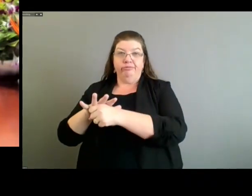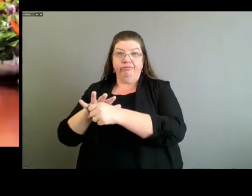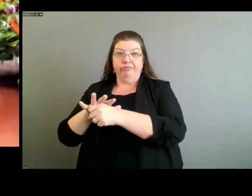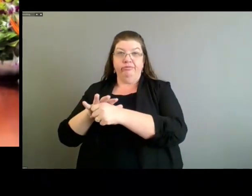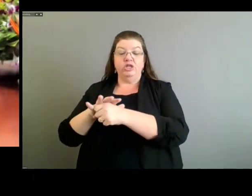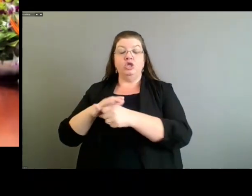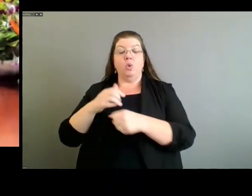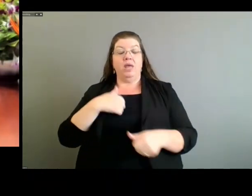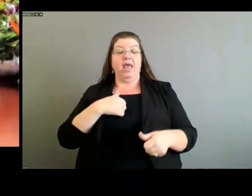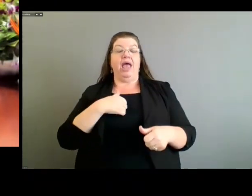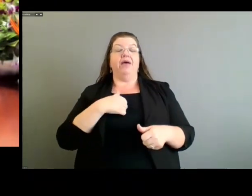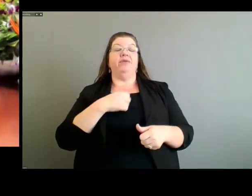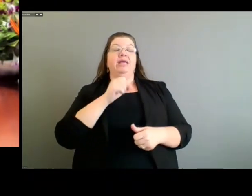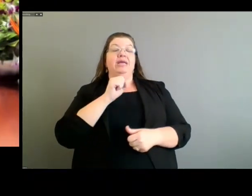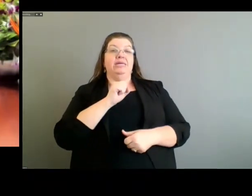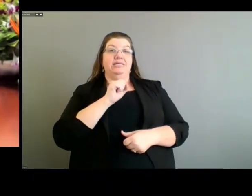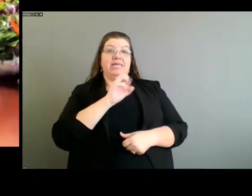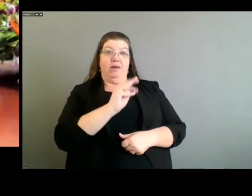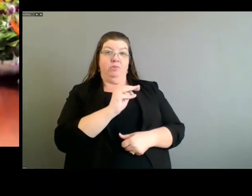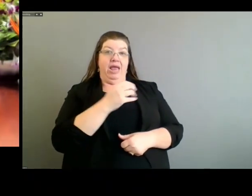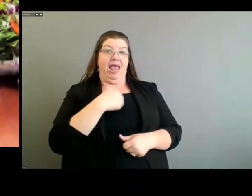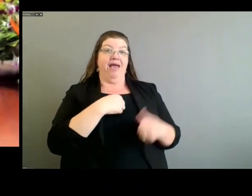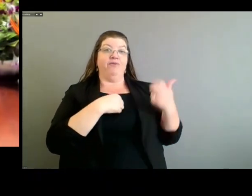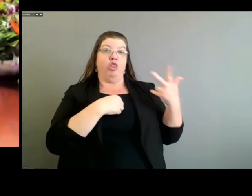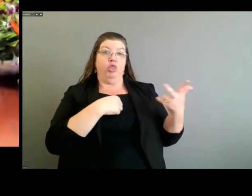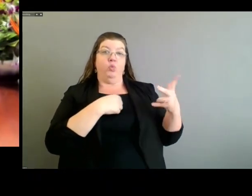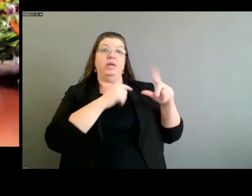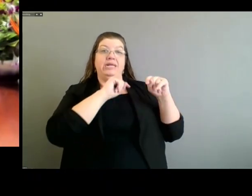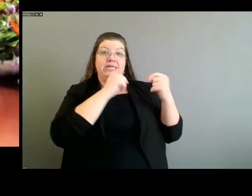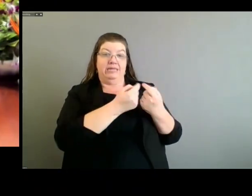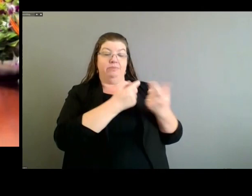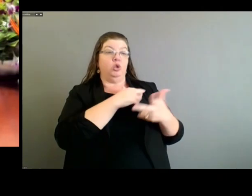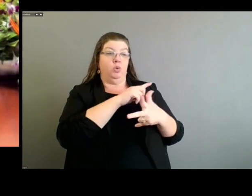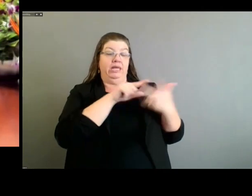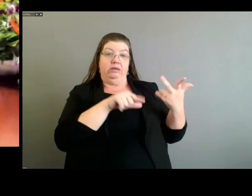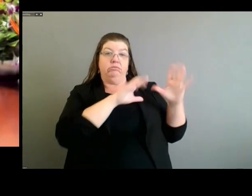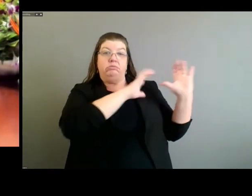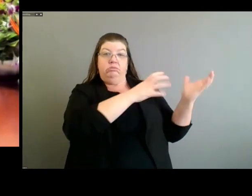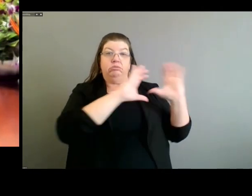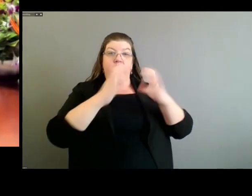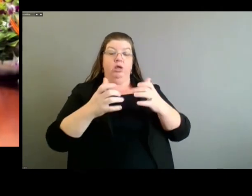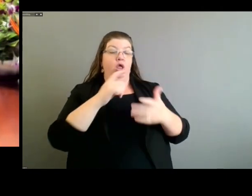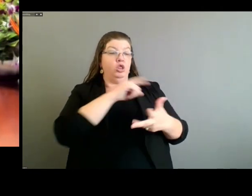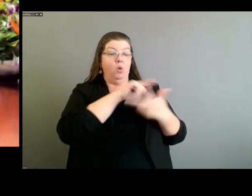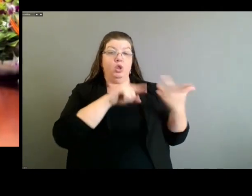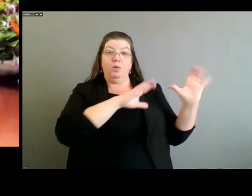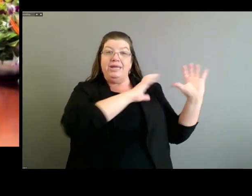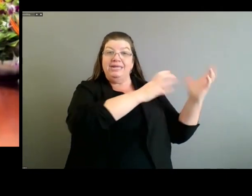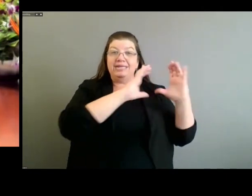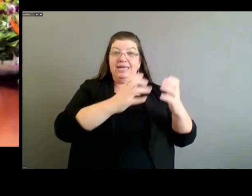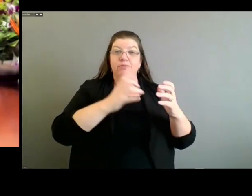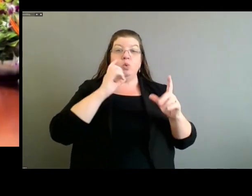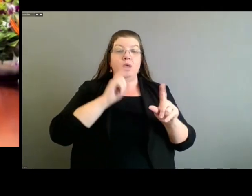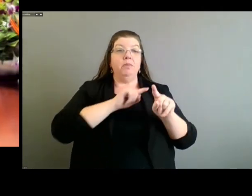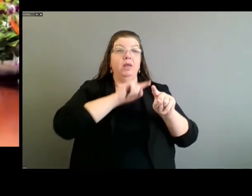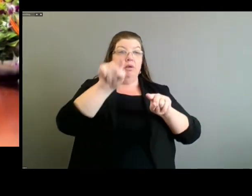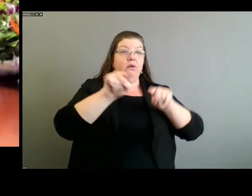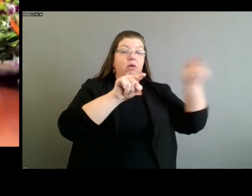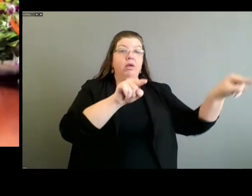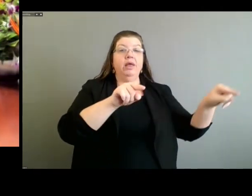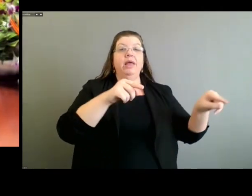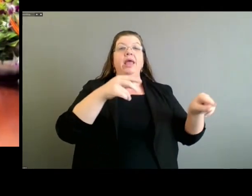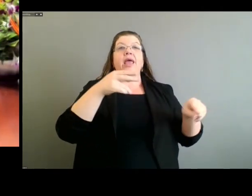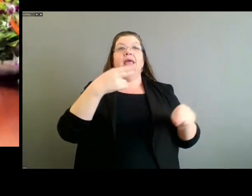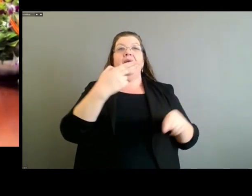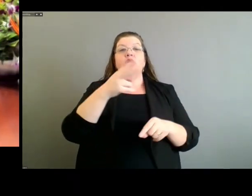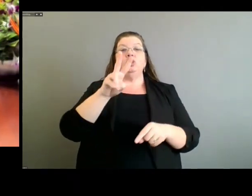3 teams based out of Santa Maria. So those 3 teams will be visiting H2A